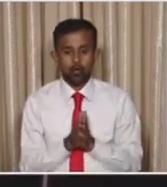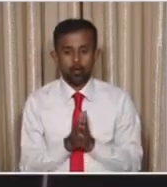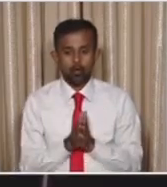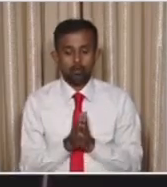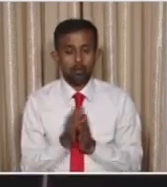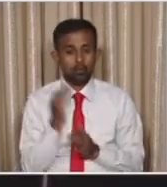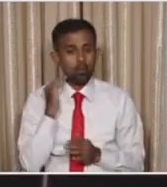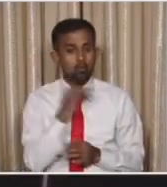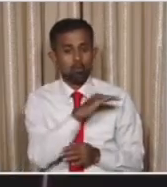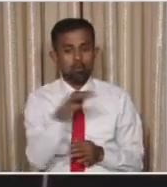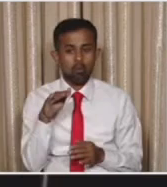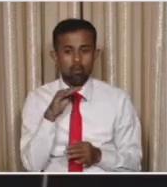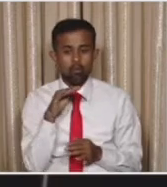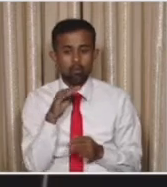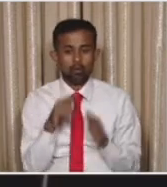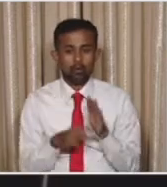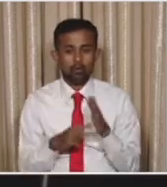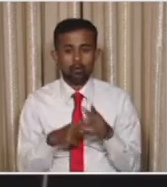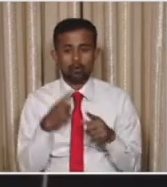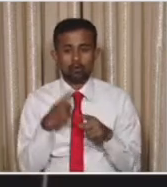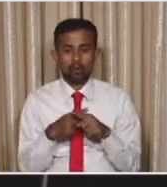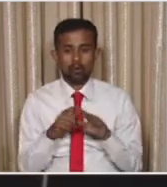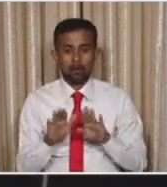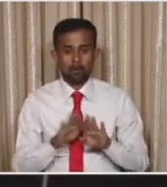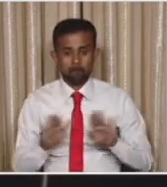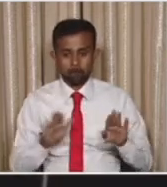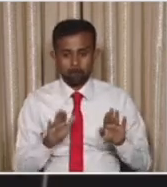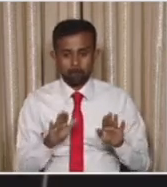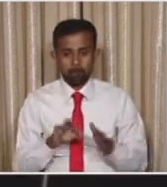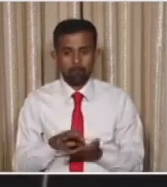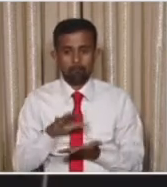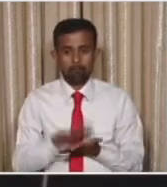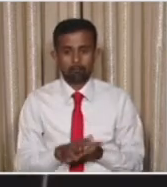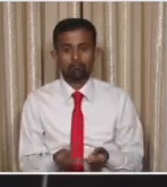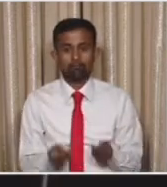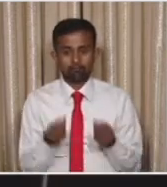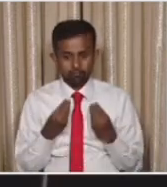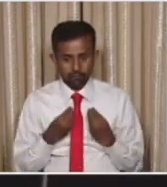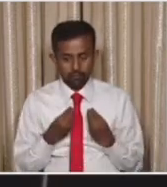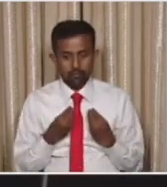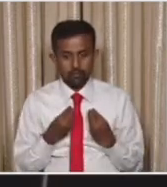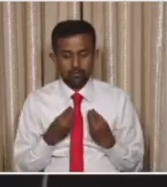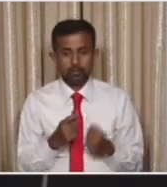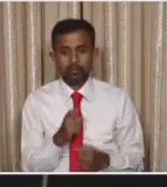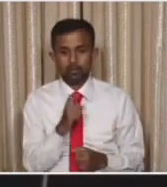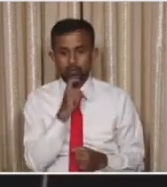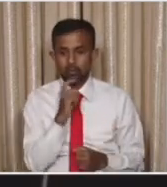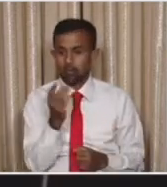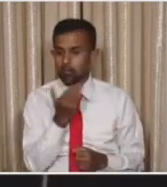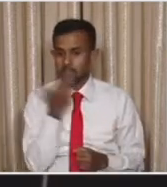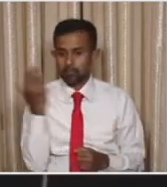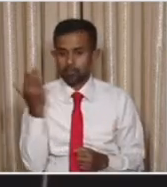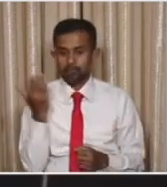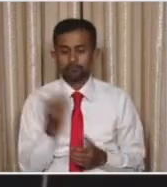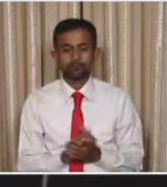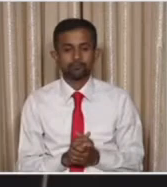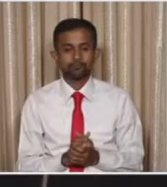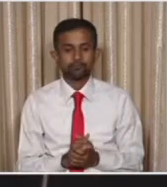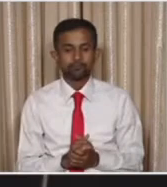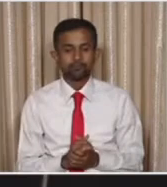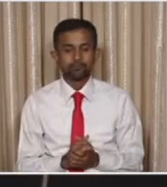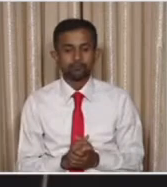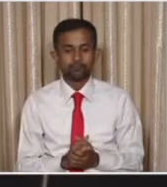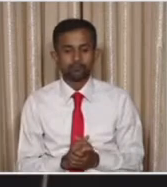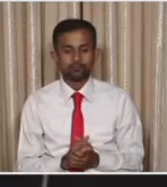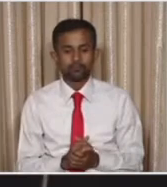Therefore, we have lost, if you ask today, the public nature, public mind, we have